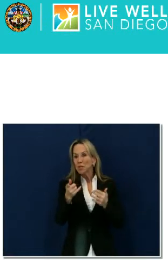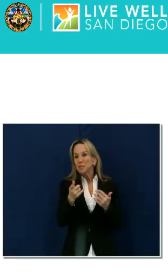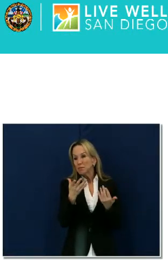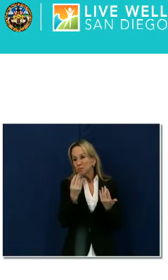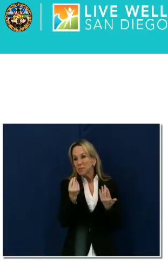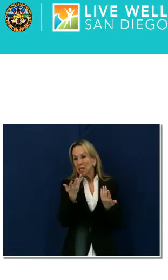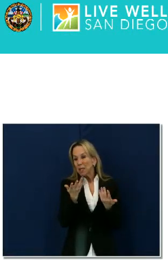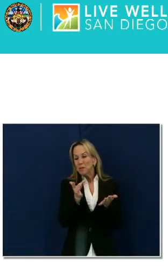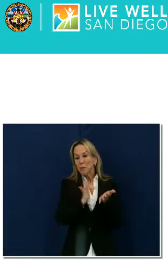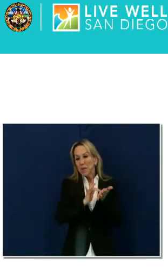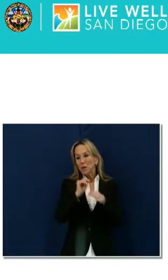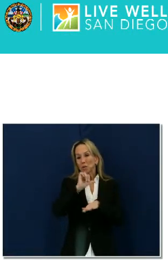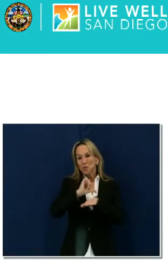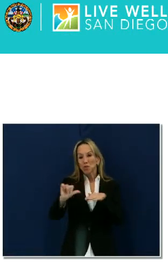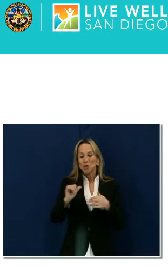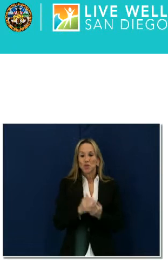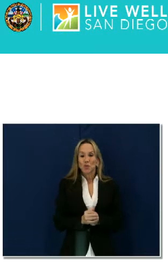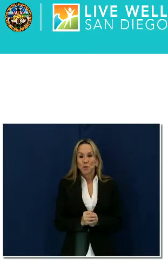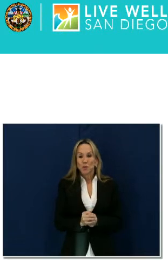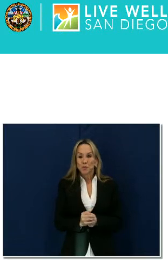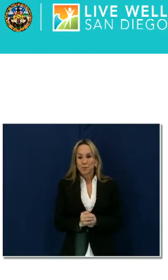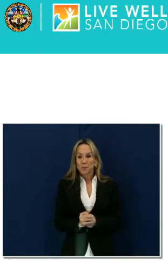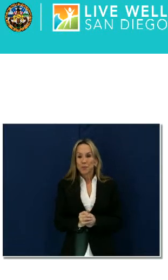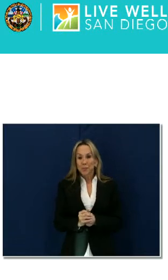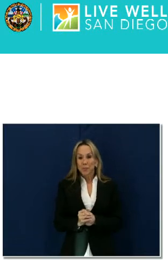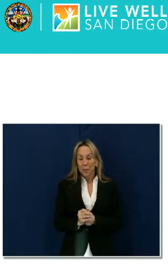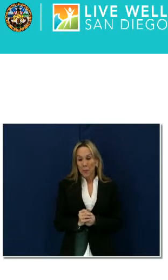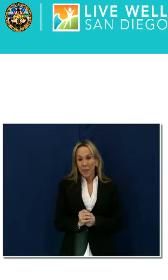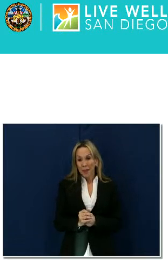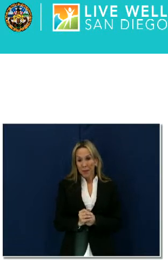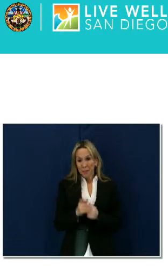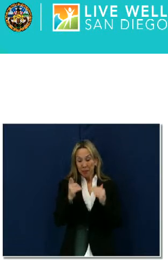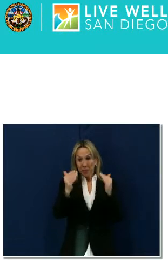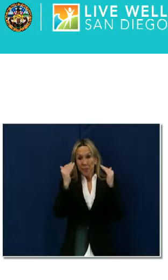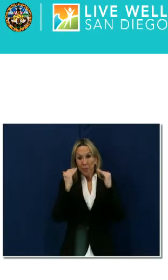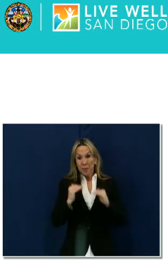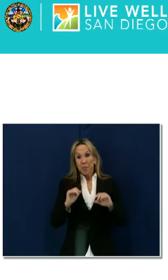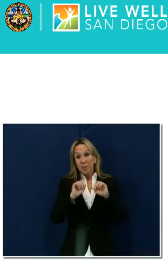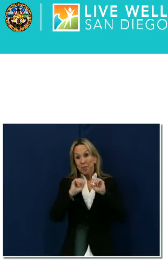and surgical units. In the next slide,